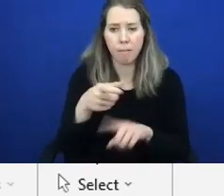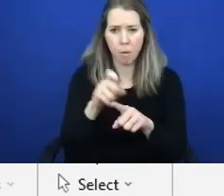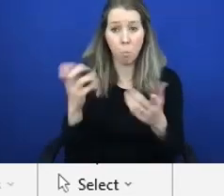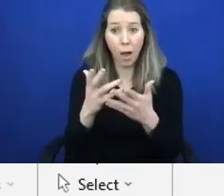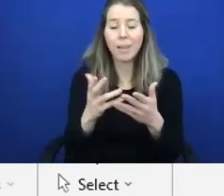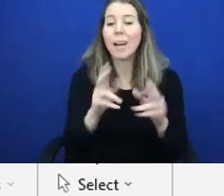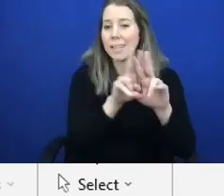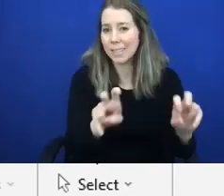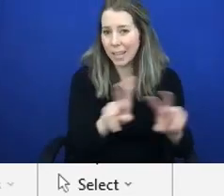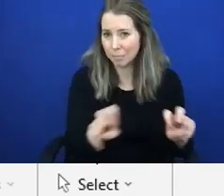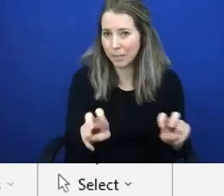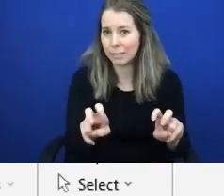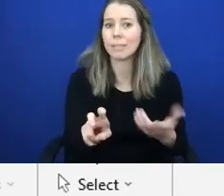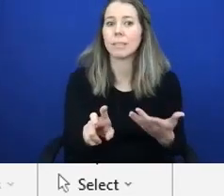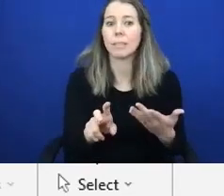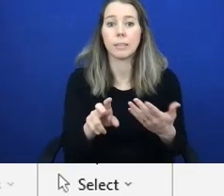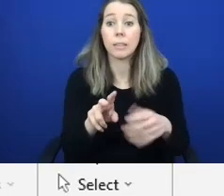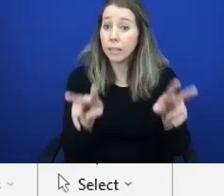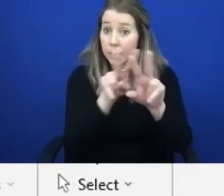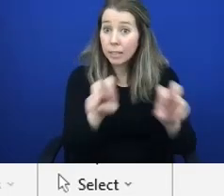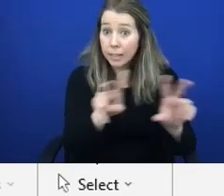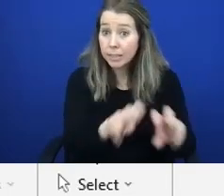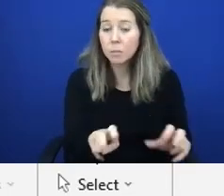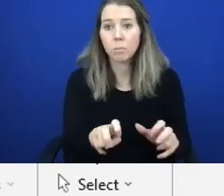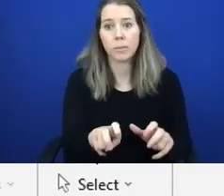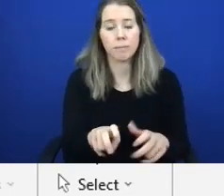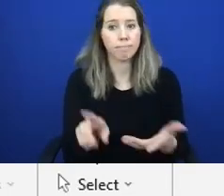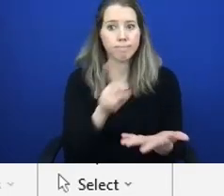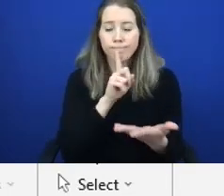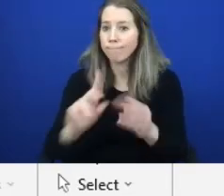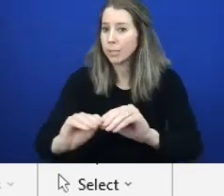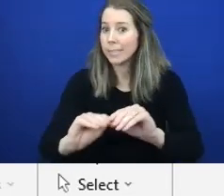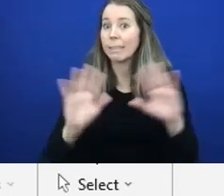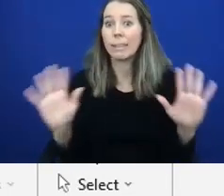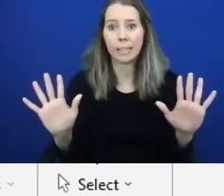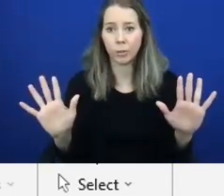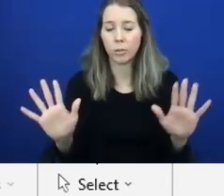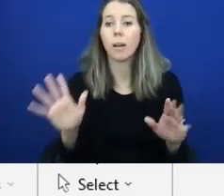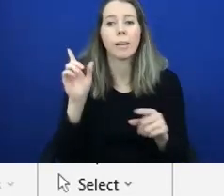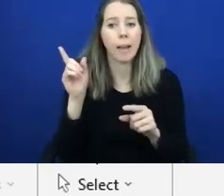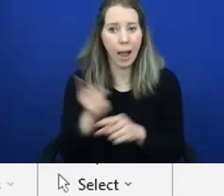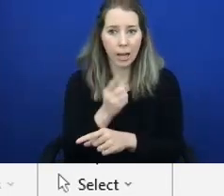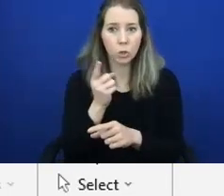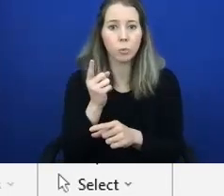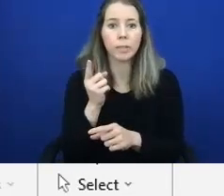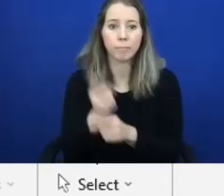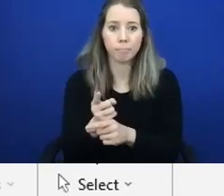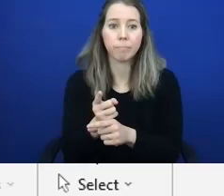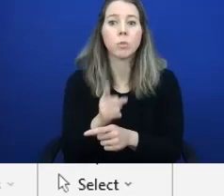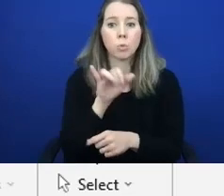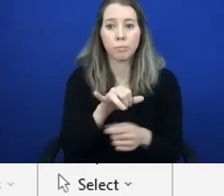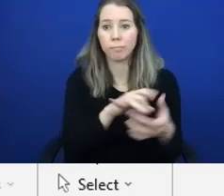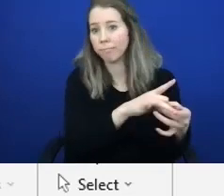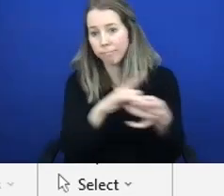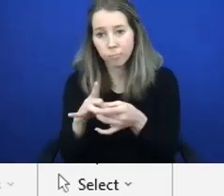assessments. The assessments are tied very clearly and accurately to those expected